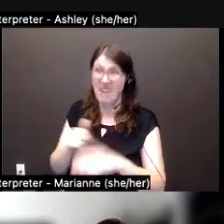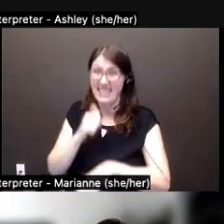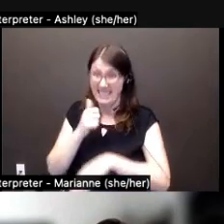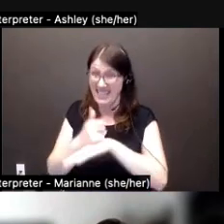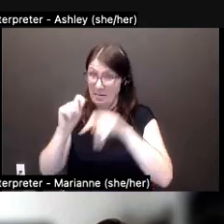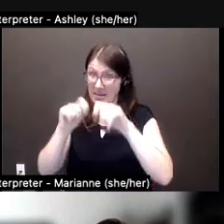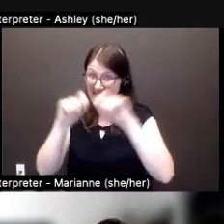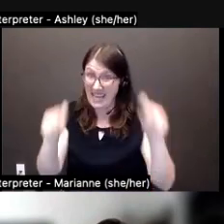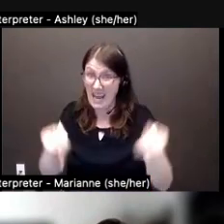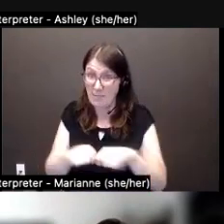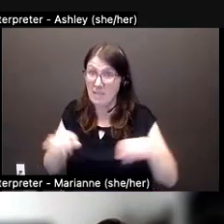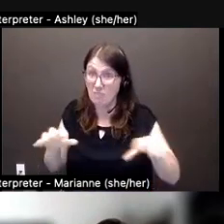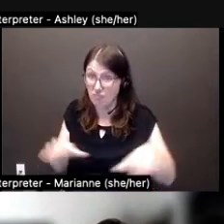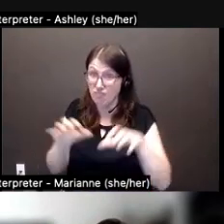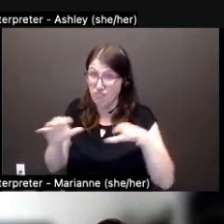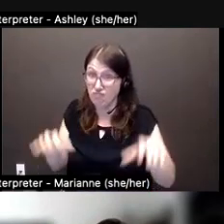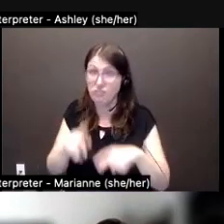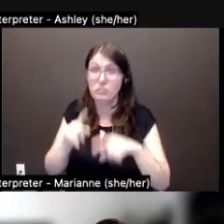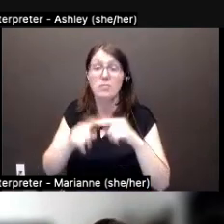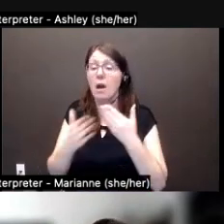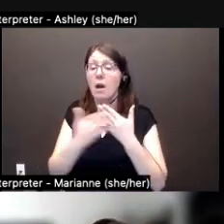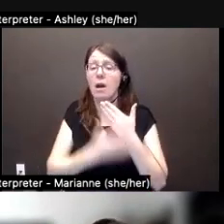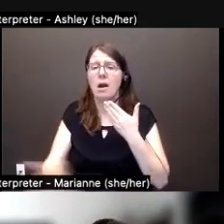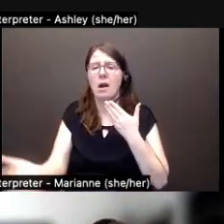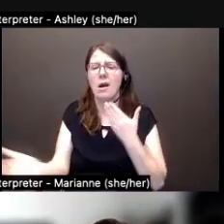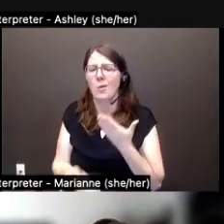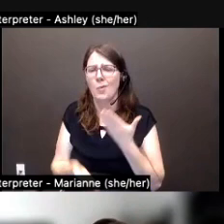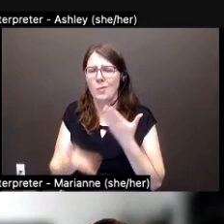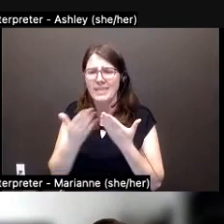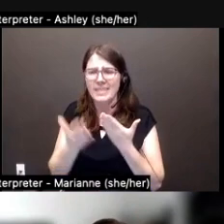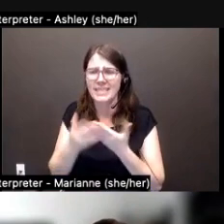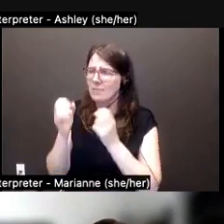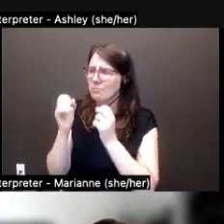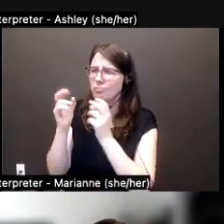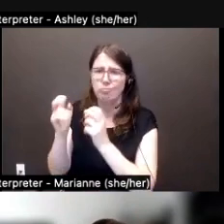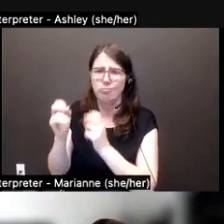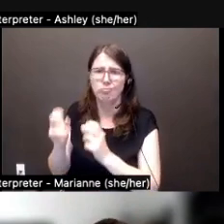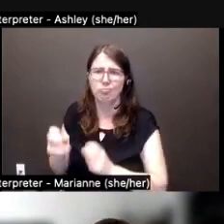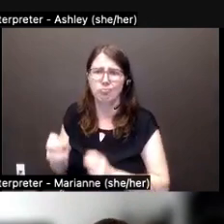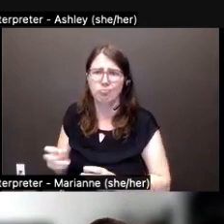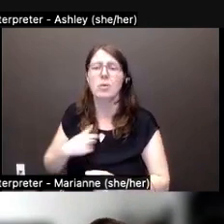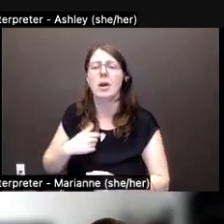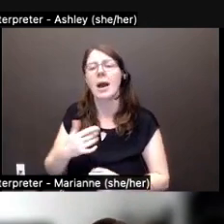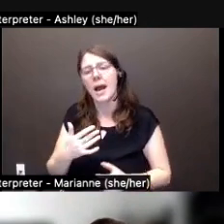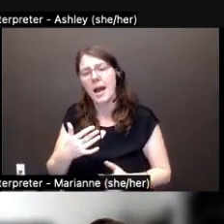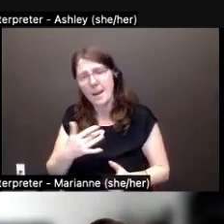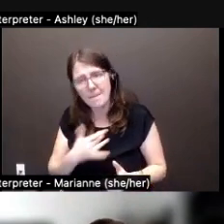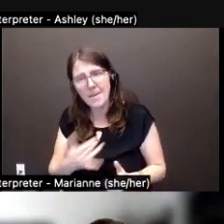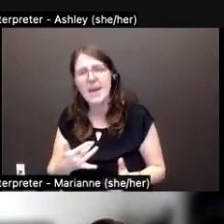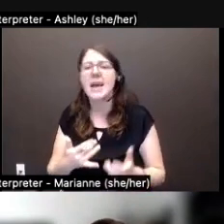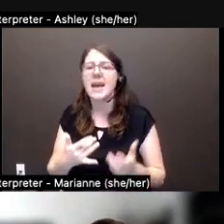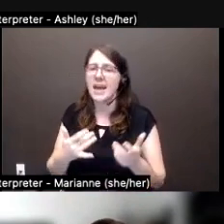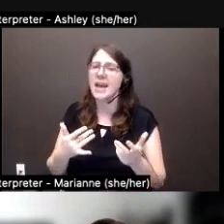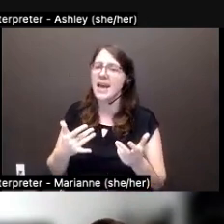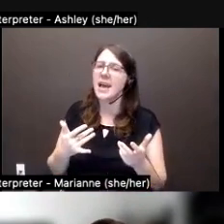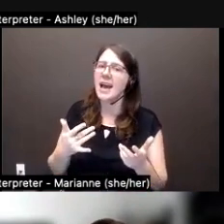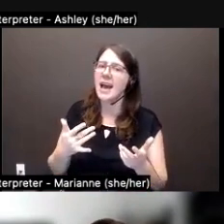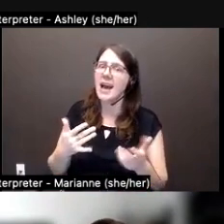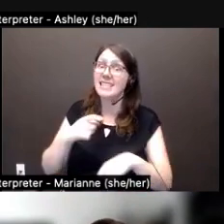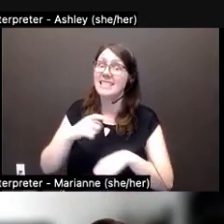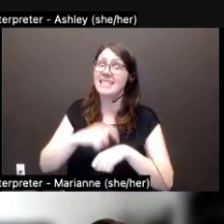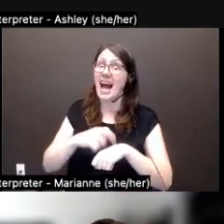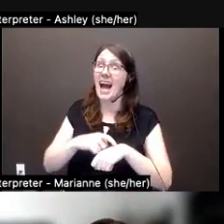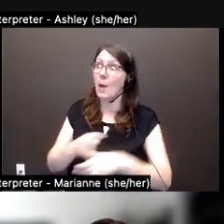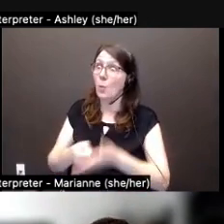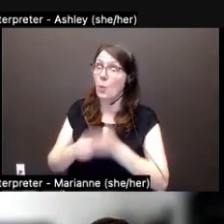I spent about an hour just thinking through and conceptualizing the flow